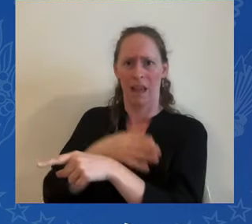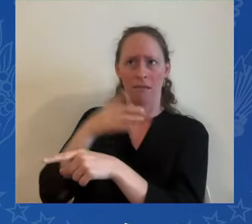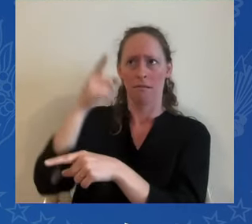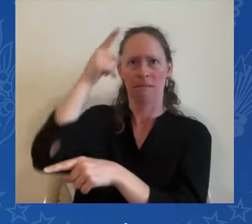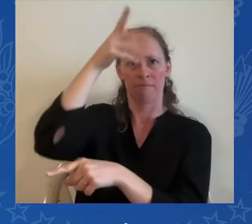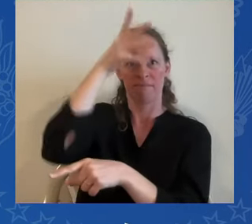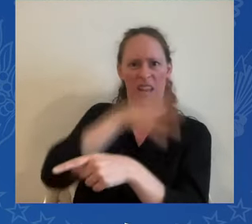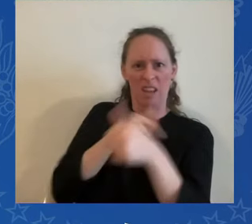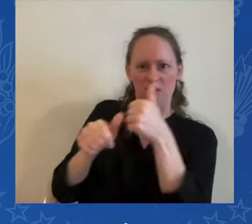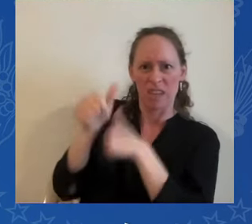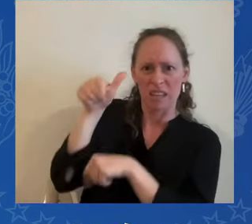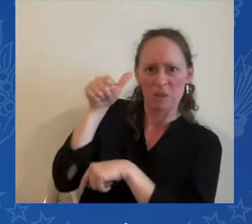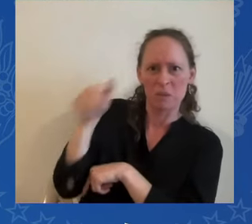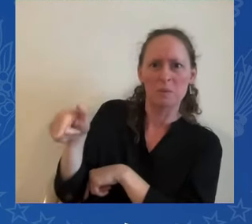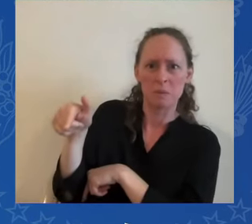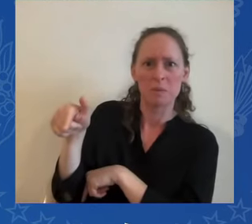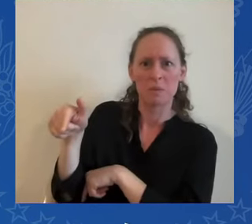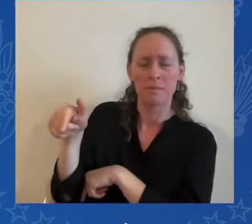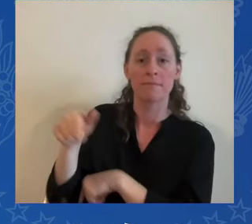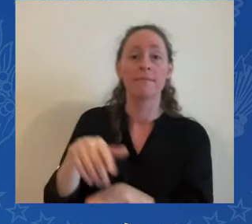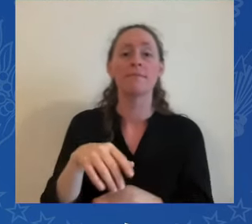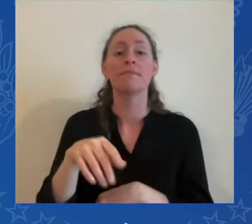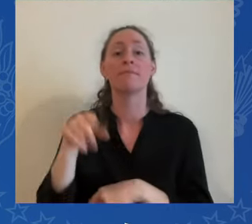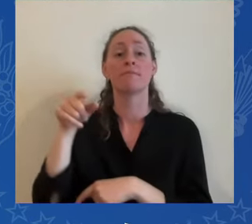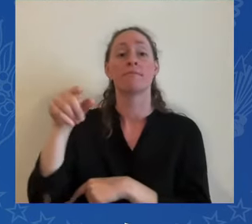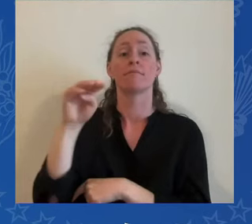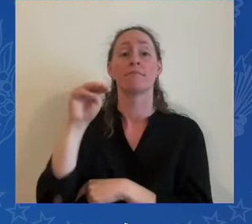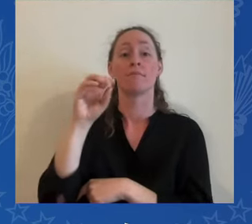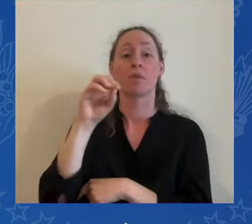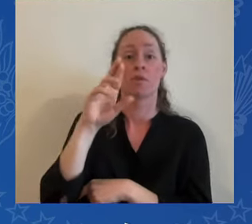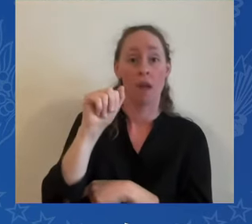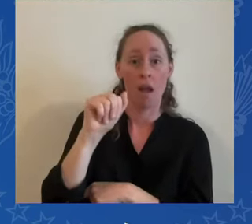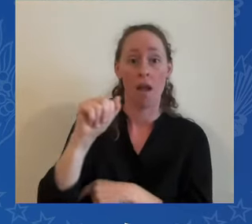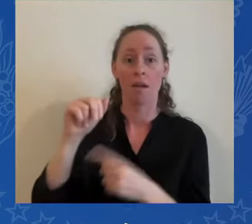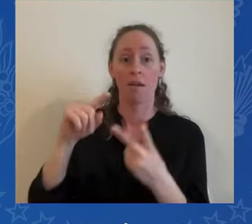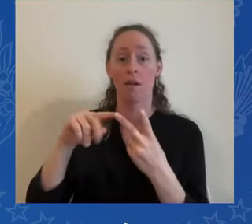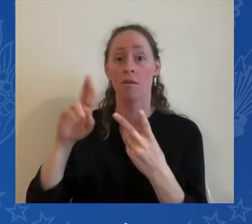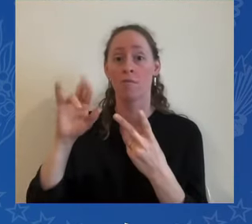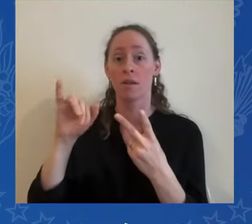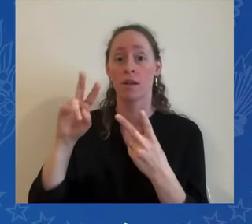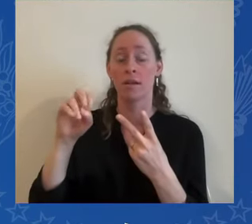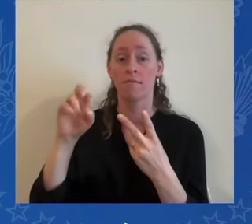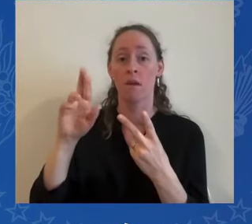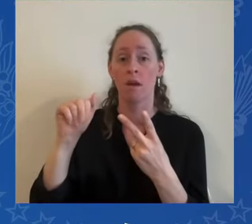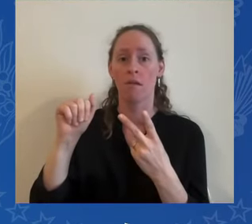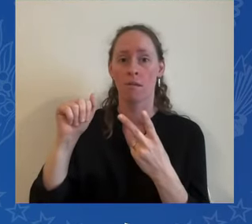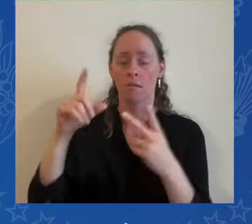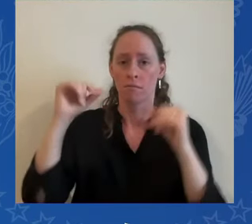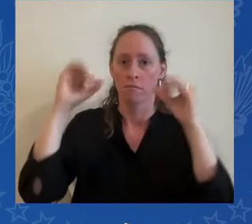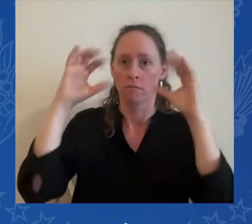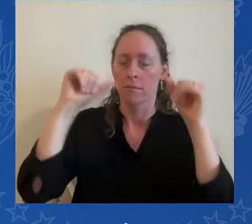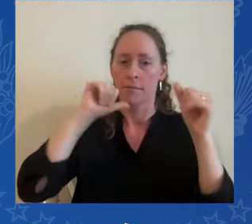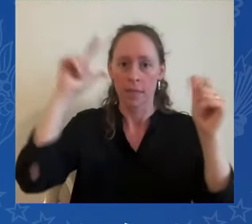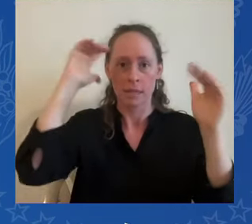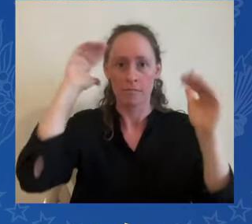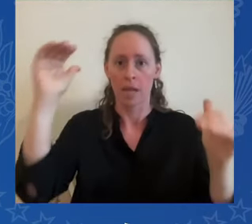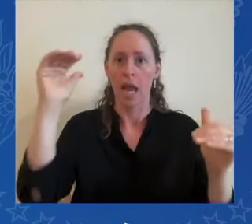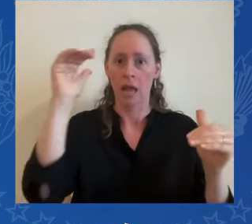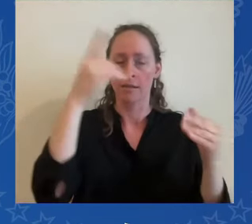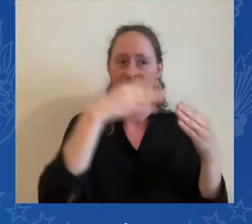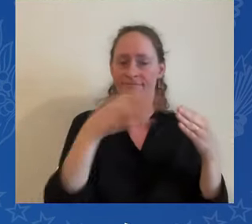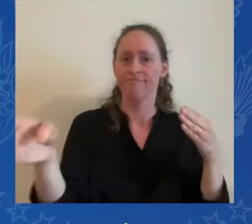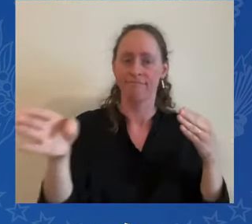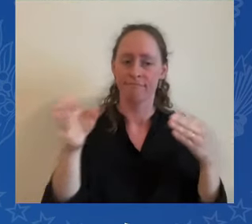other occupants of the house. They were ambushed, shot multiple times, and died from their injuries. Detective Sulan ensured the safety